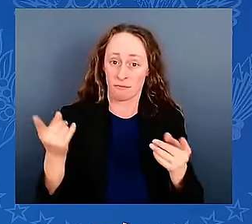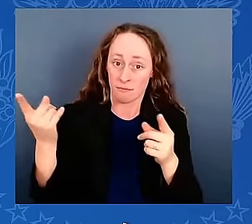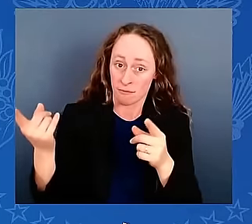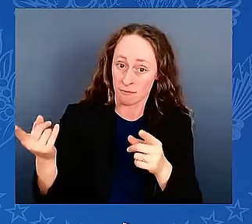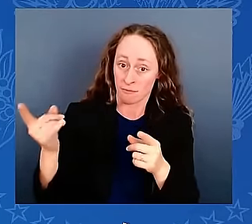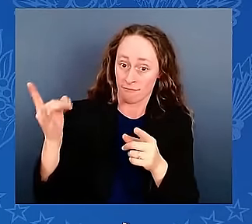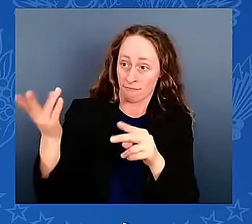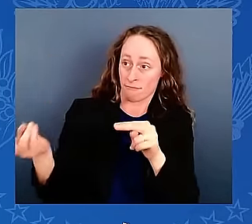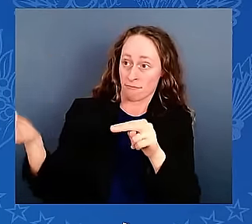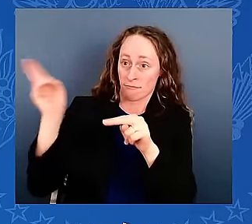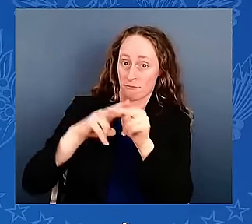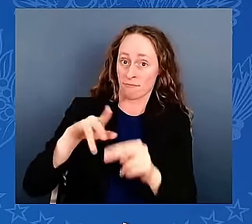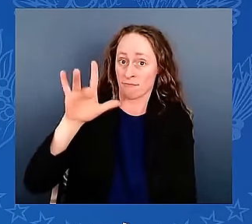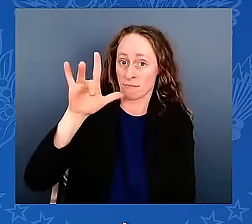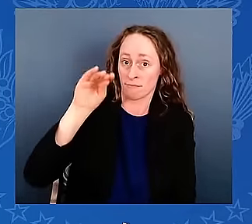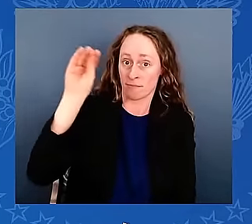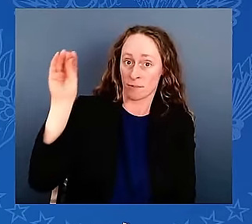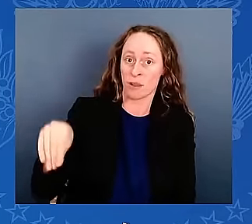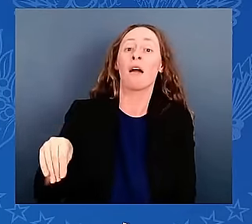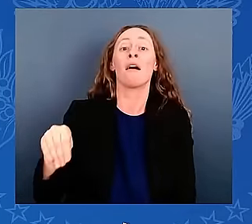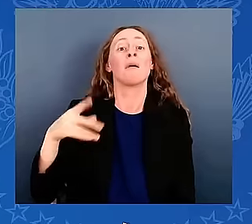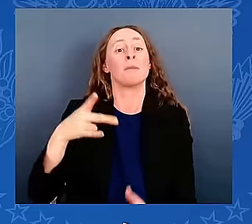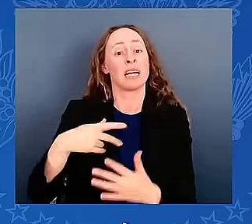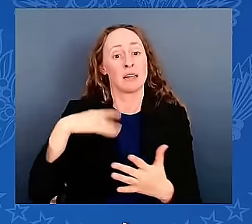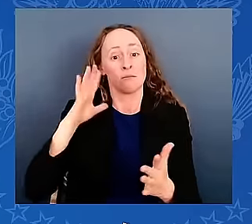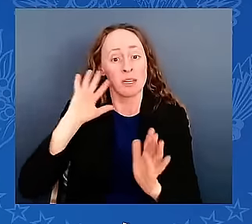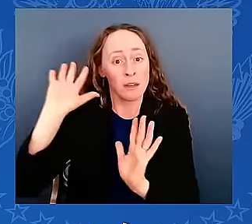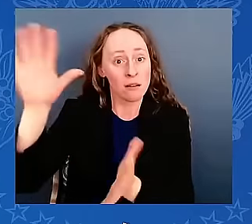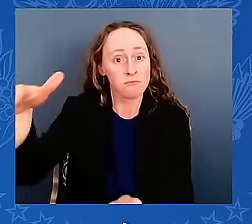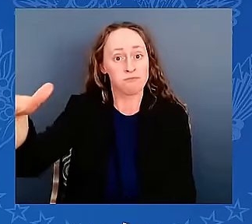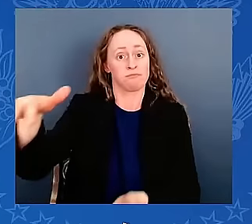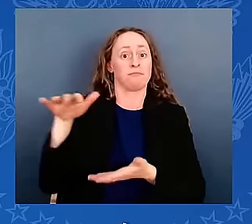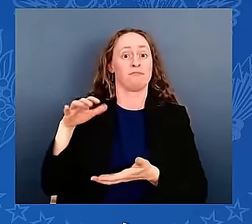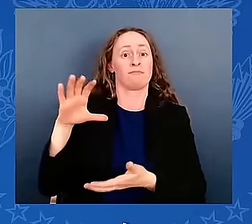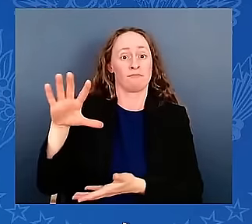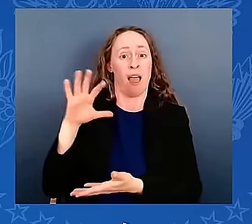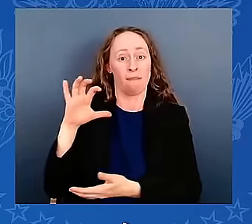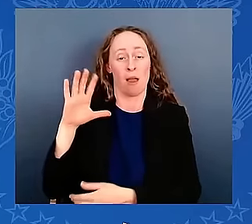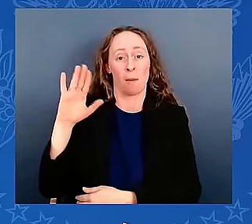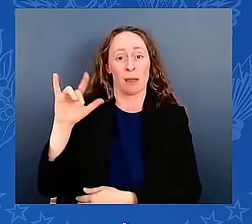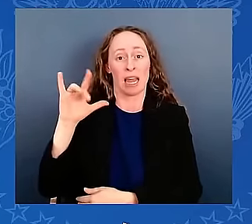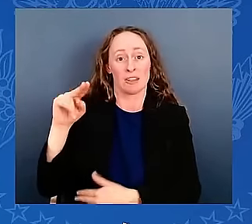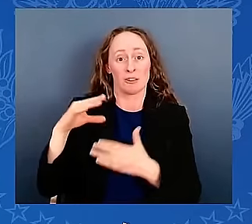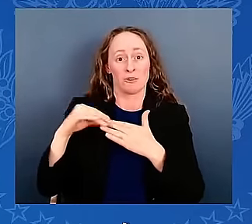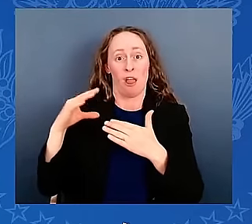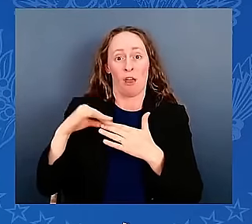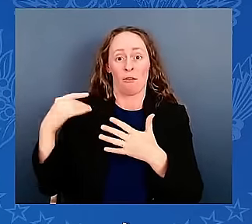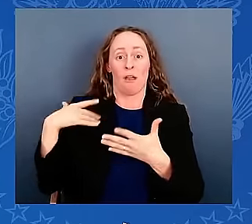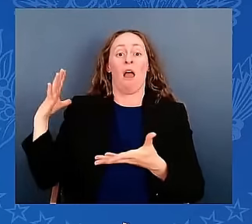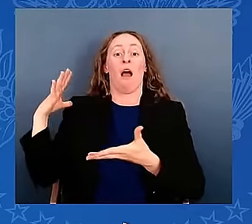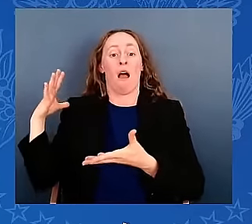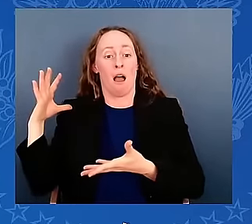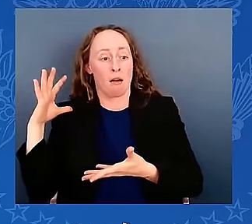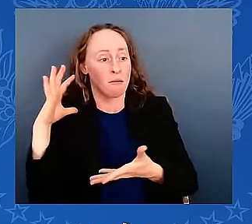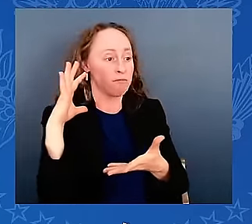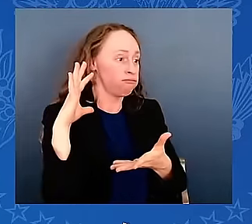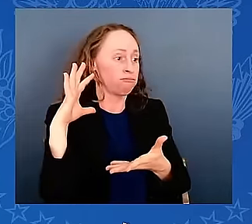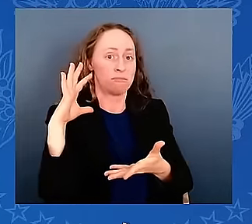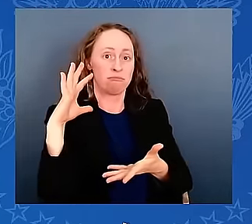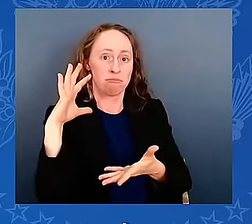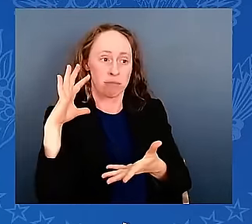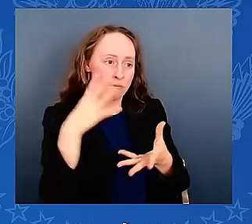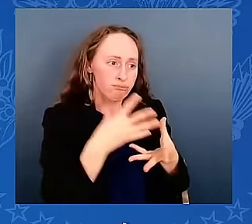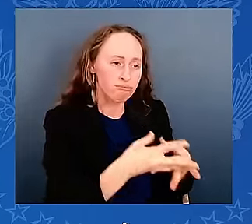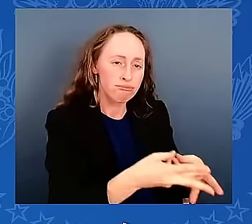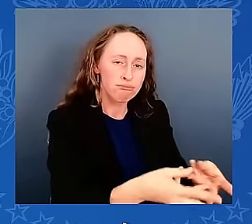$500 billion in revenue over the next 10 years, allowing us to lower costs for families and save the government money.